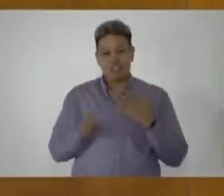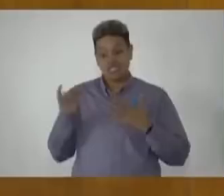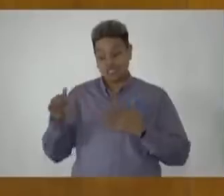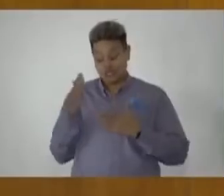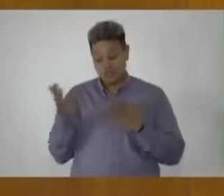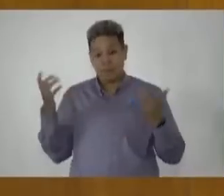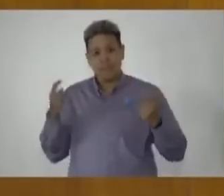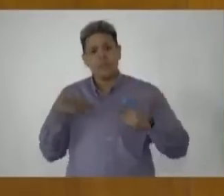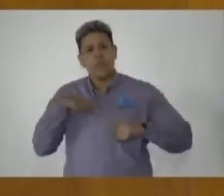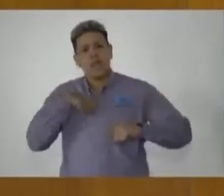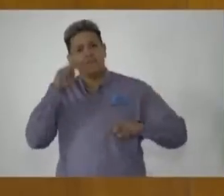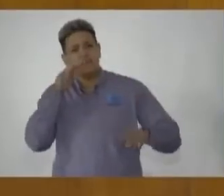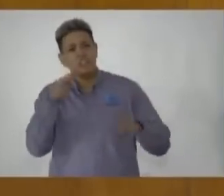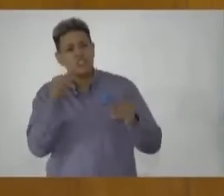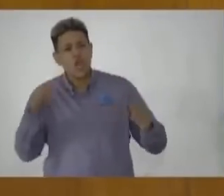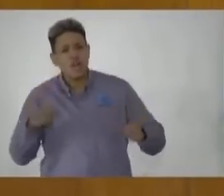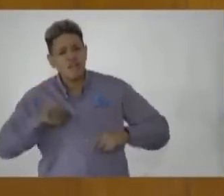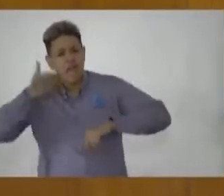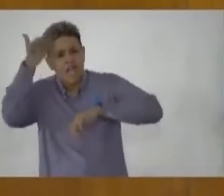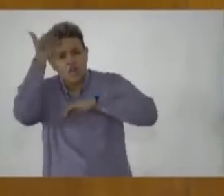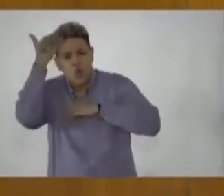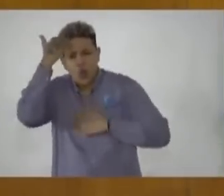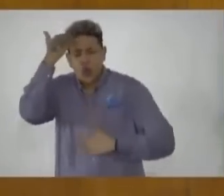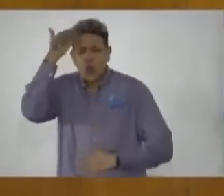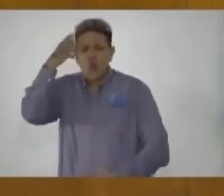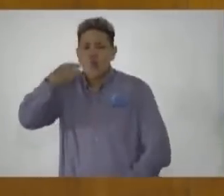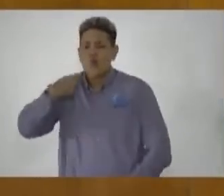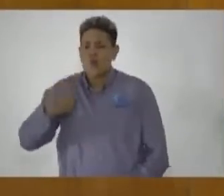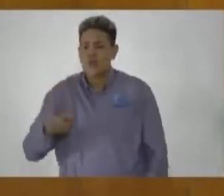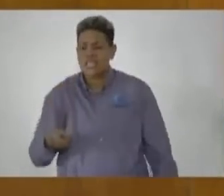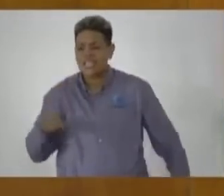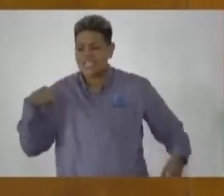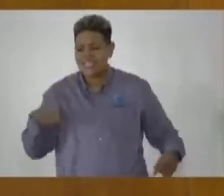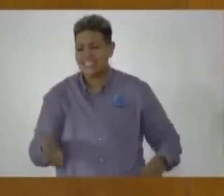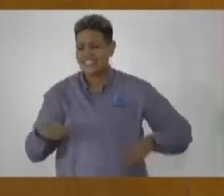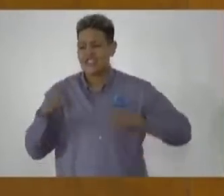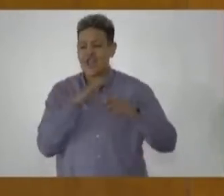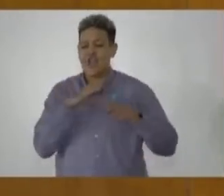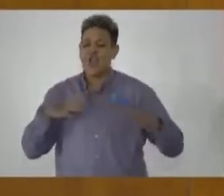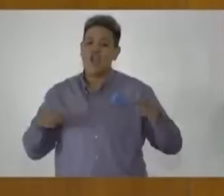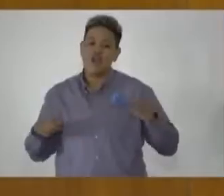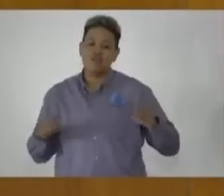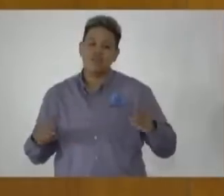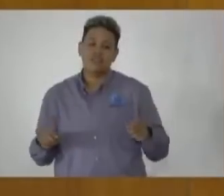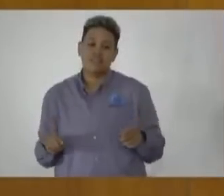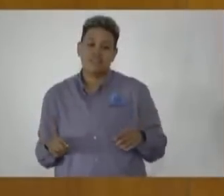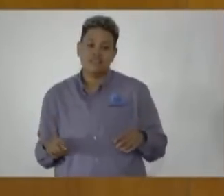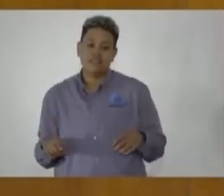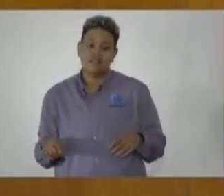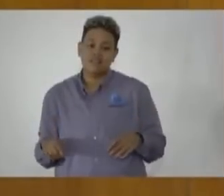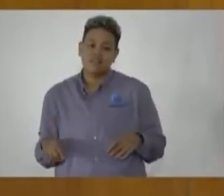will have to treat with. And I know that this committee,